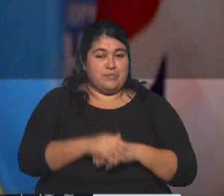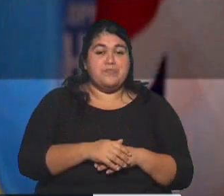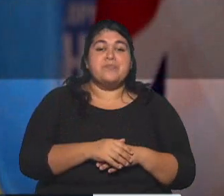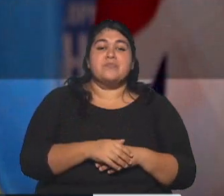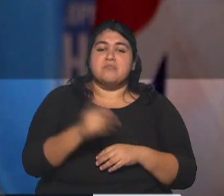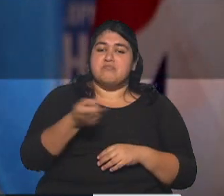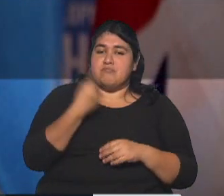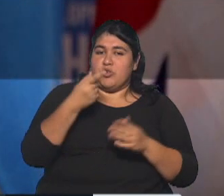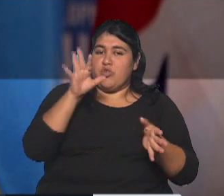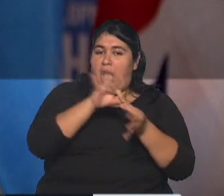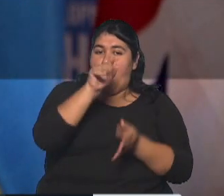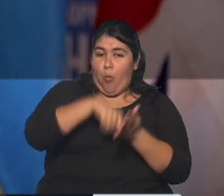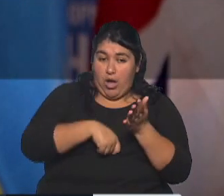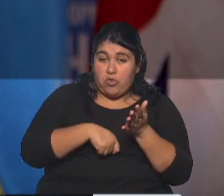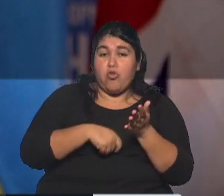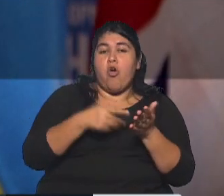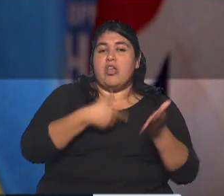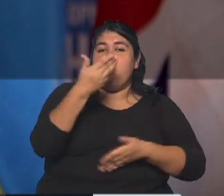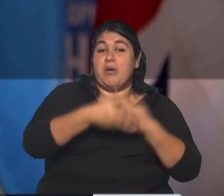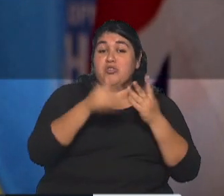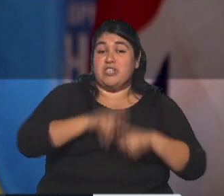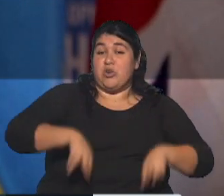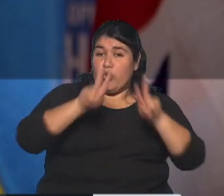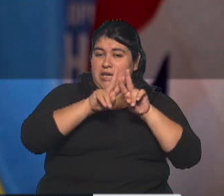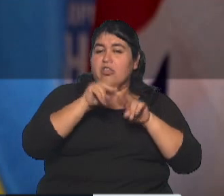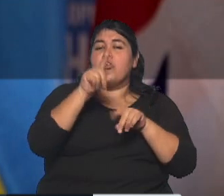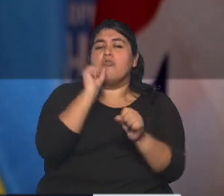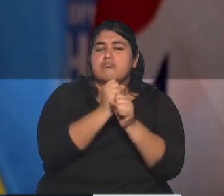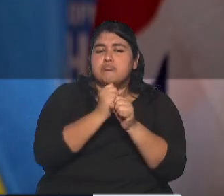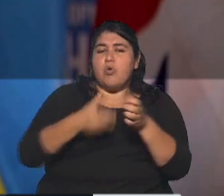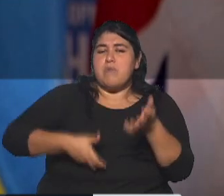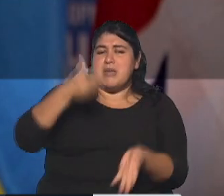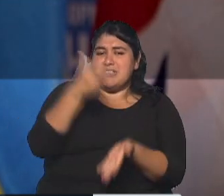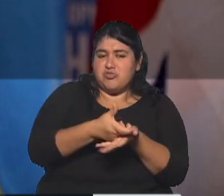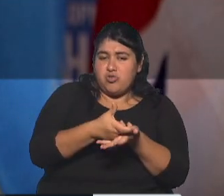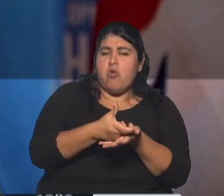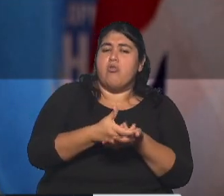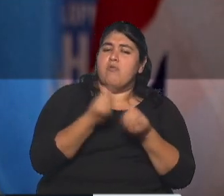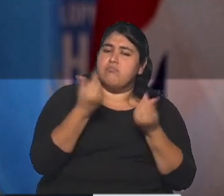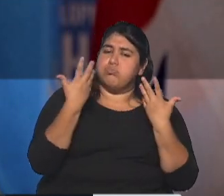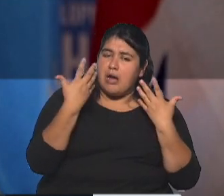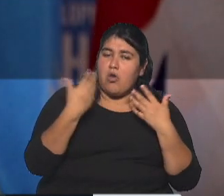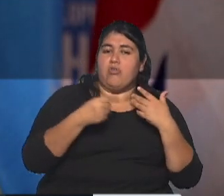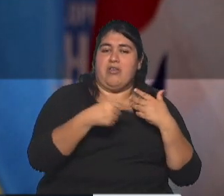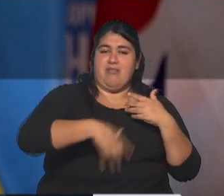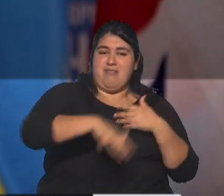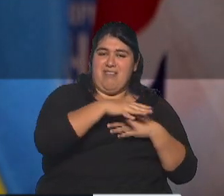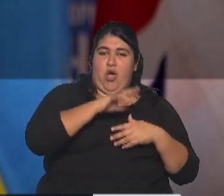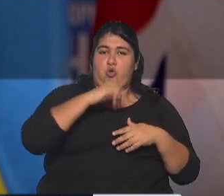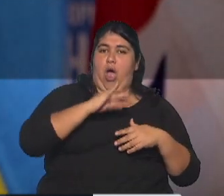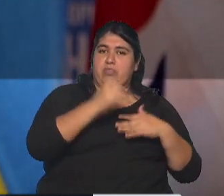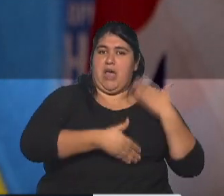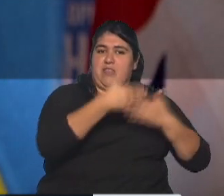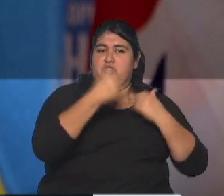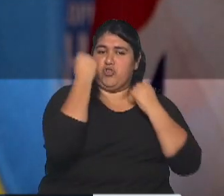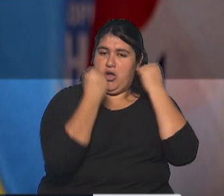this groundbreaking agreement, the UK is making a substantial investment in the economic development of Rwanda. This will support programs